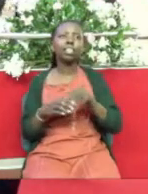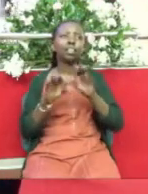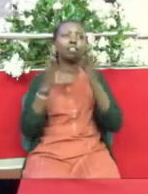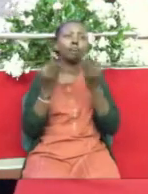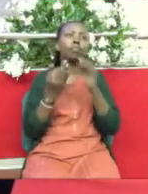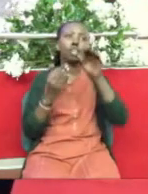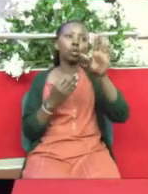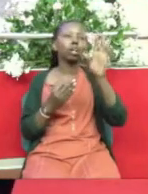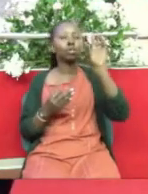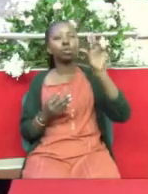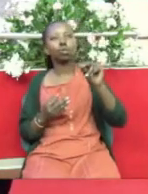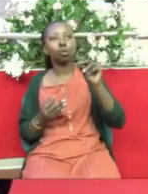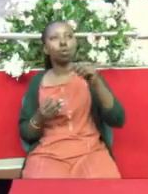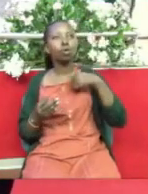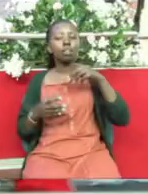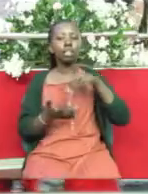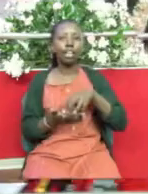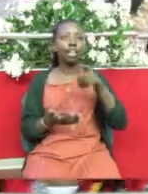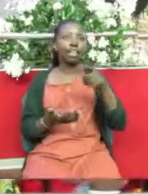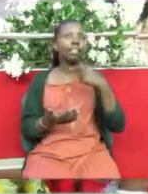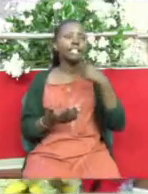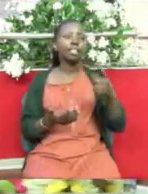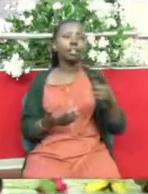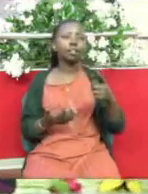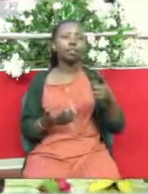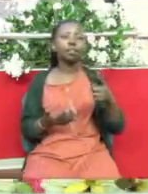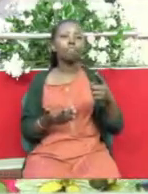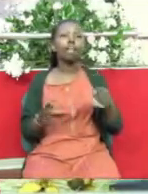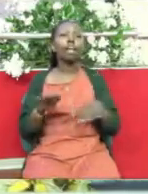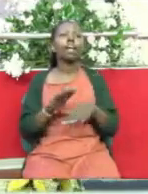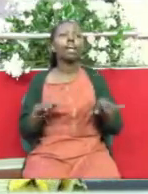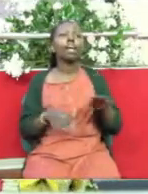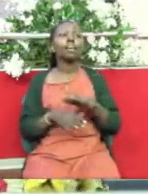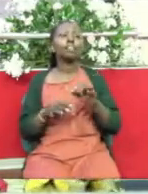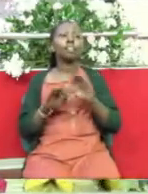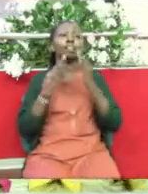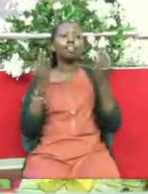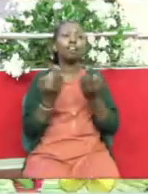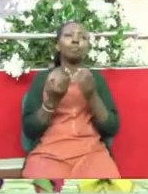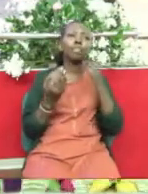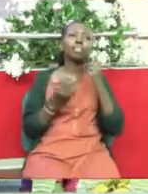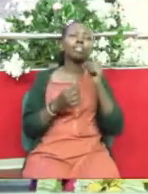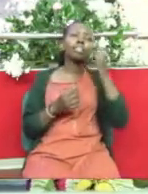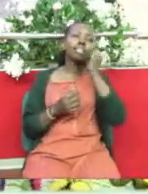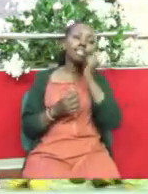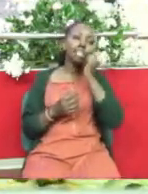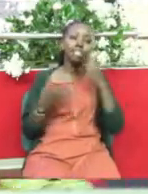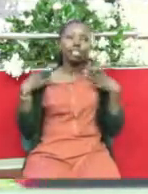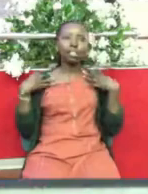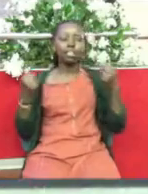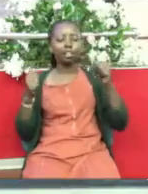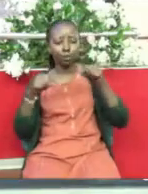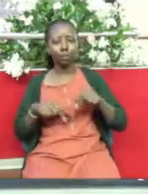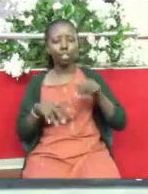No. Today, as I stand on this altar, I decree and declare, every generation illnesses are being healed today in